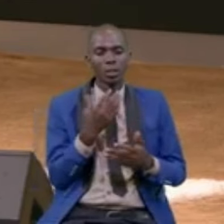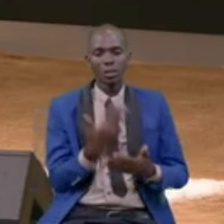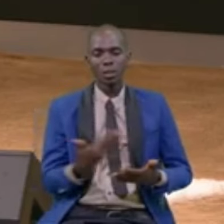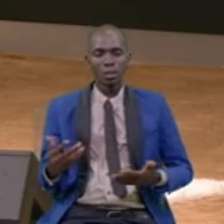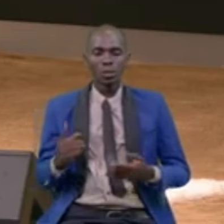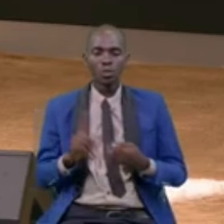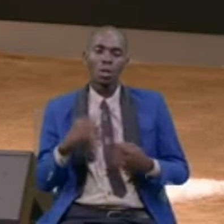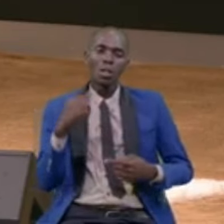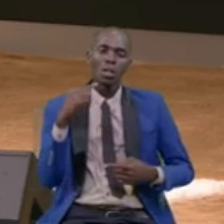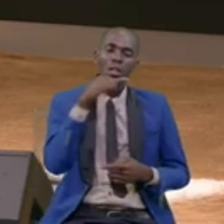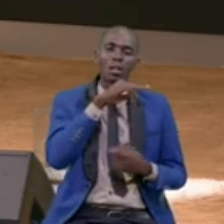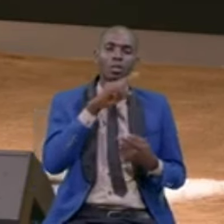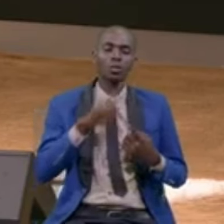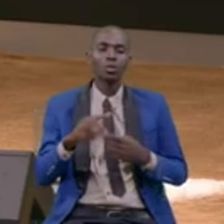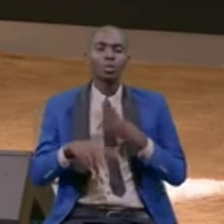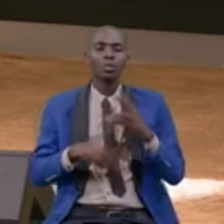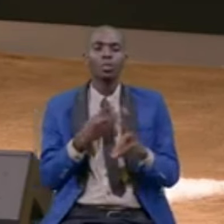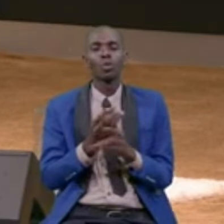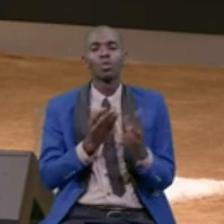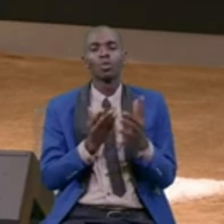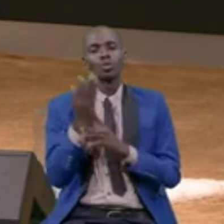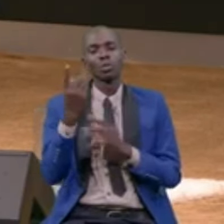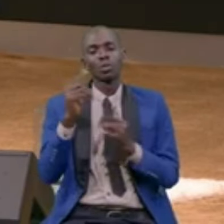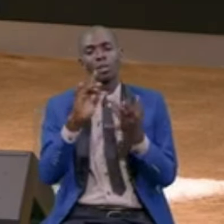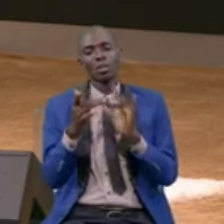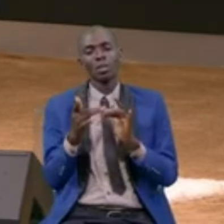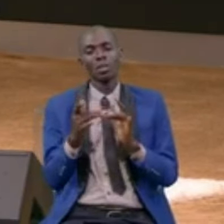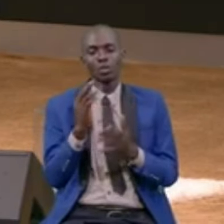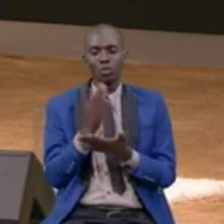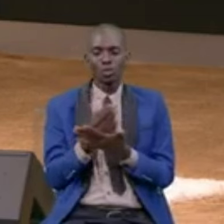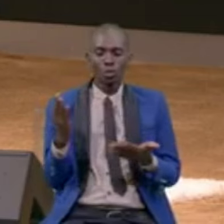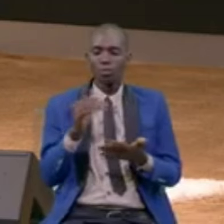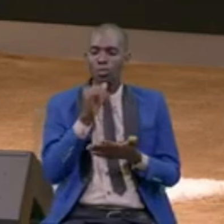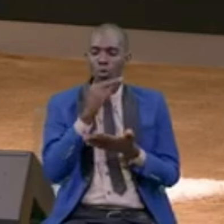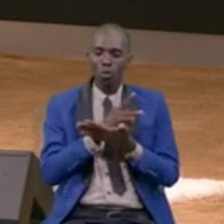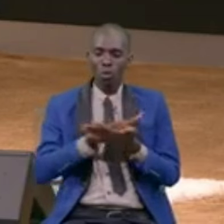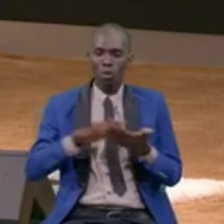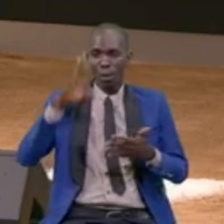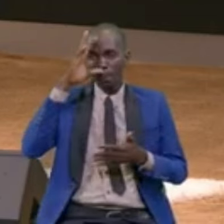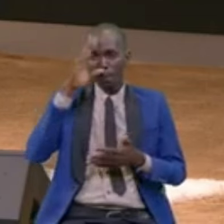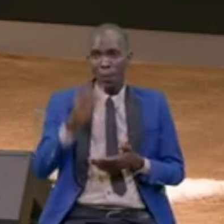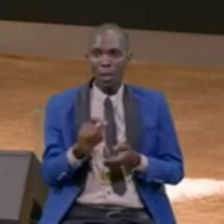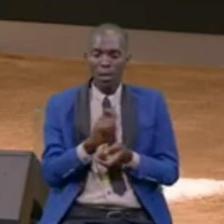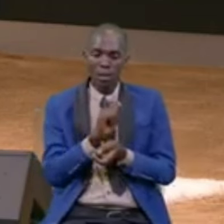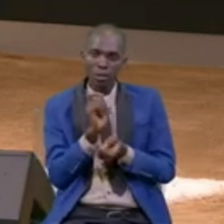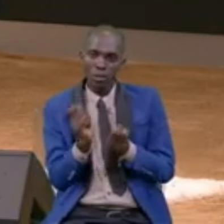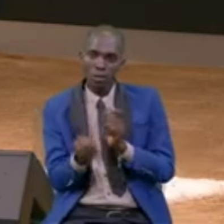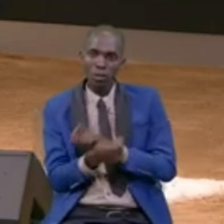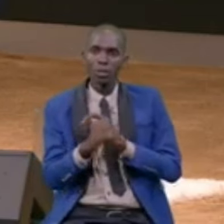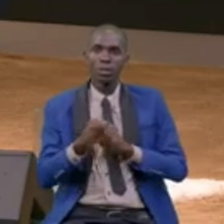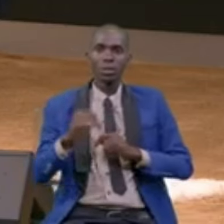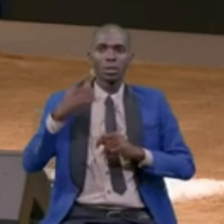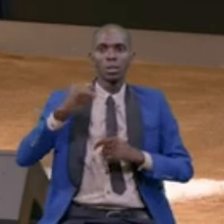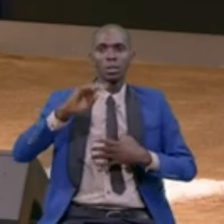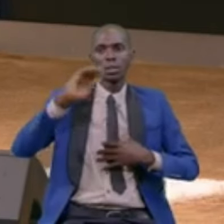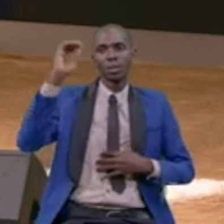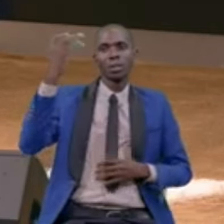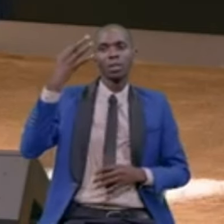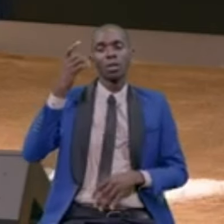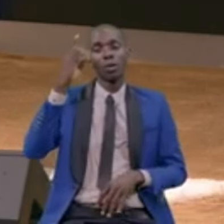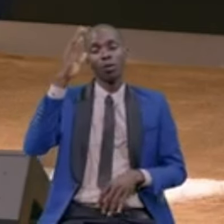through social media. Ungodly men turning the grace of our God